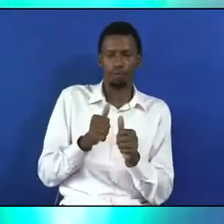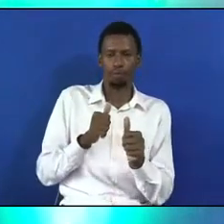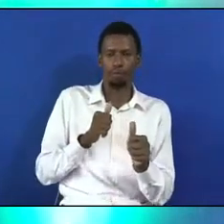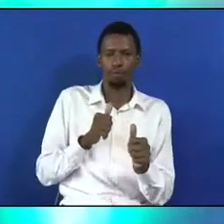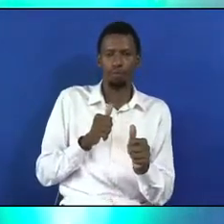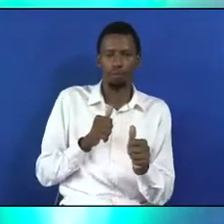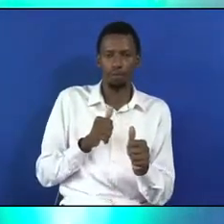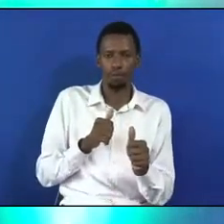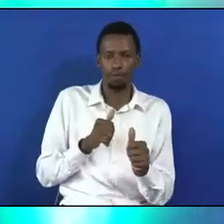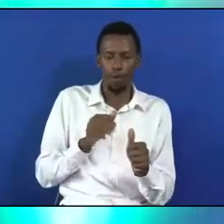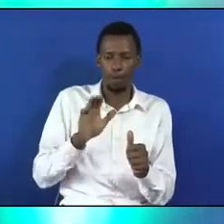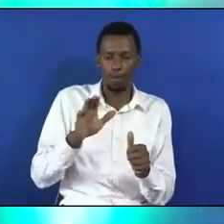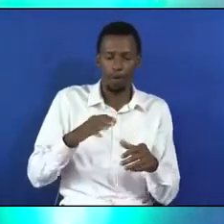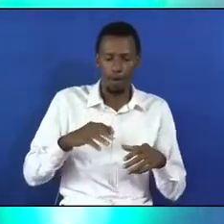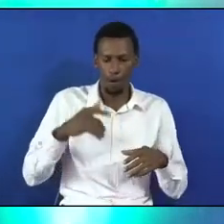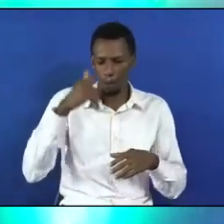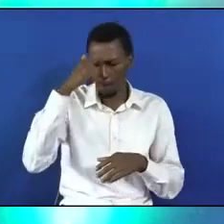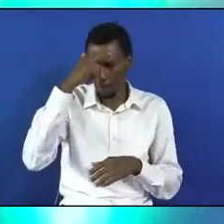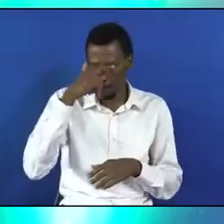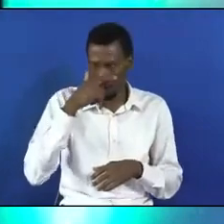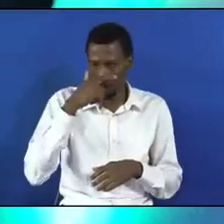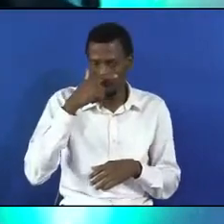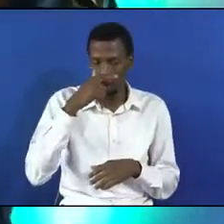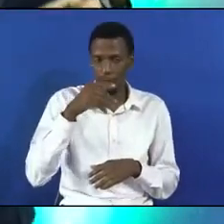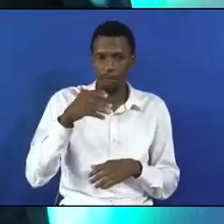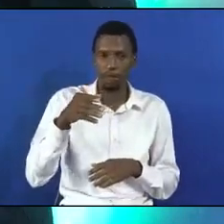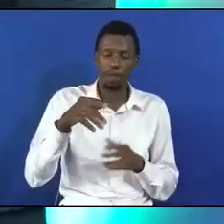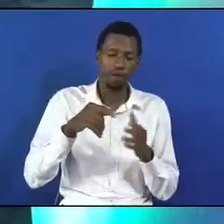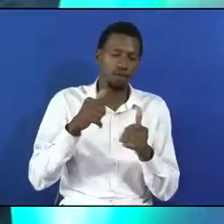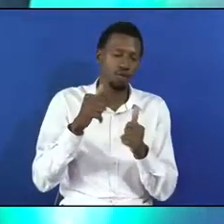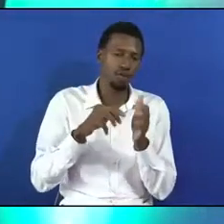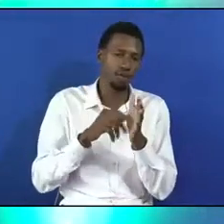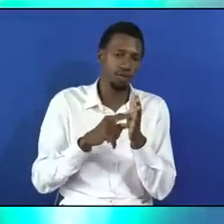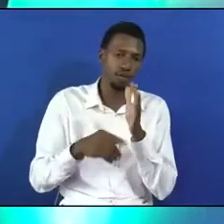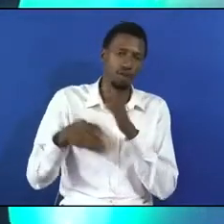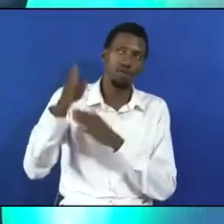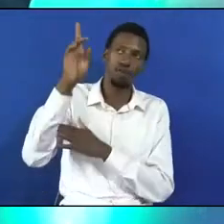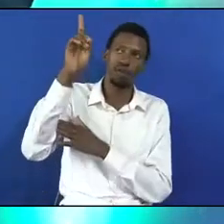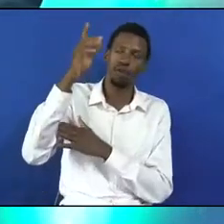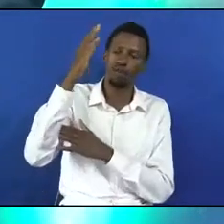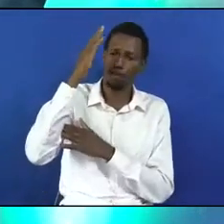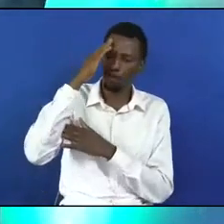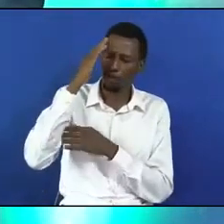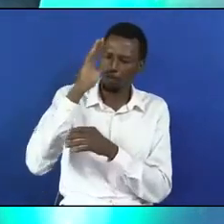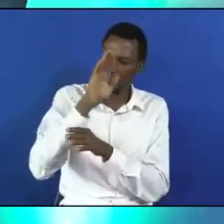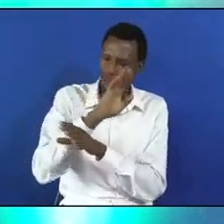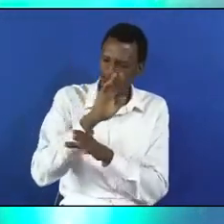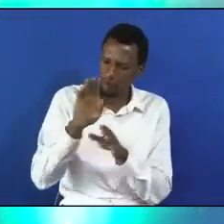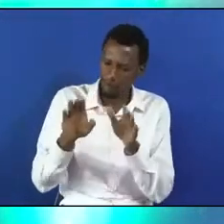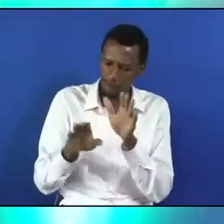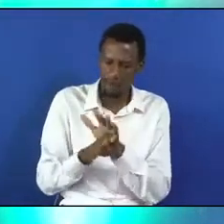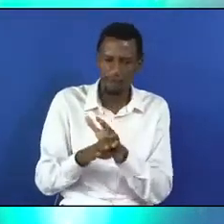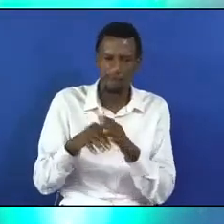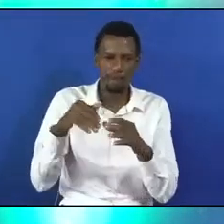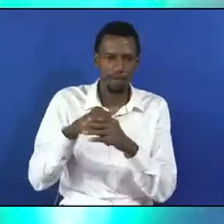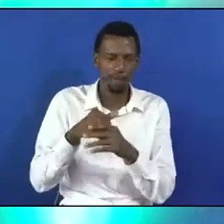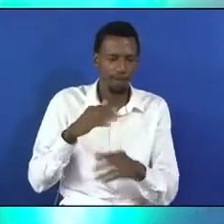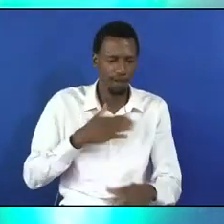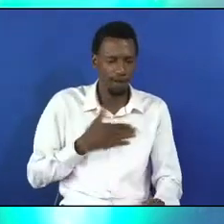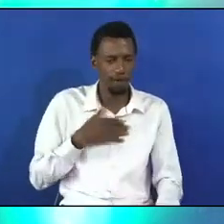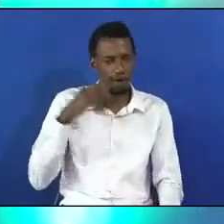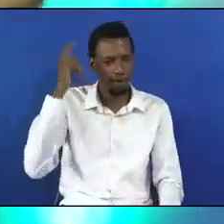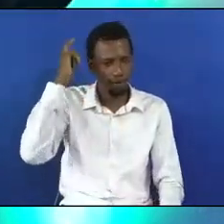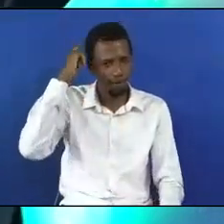of Cain's blindness. This shows us that God knows everything behind our curtains, in our minds,